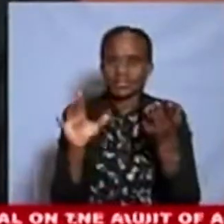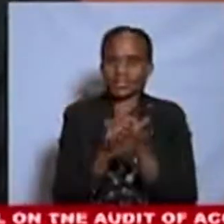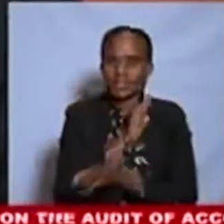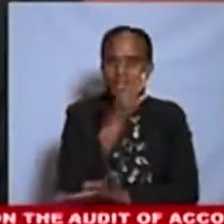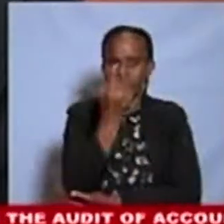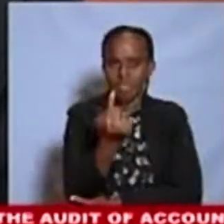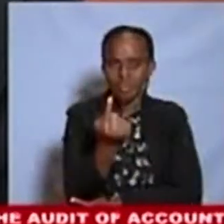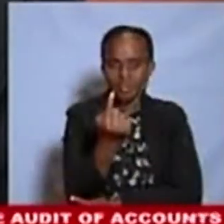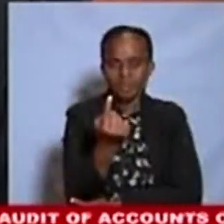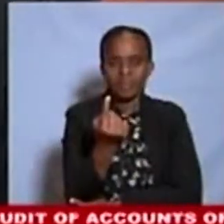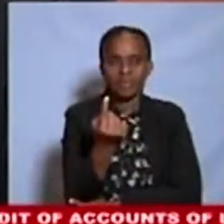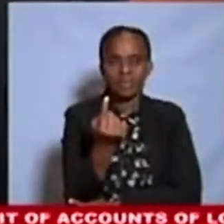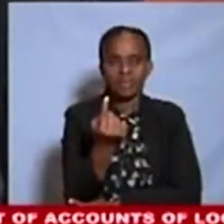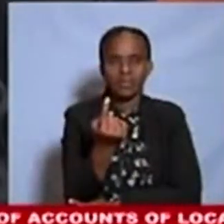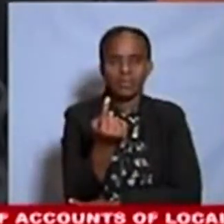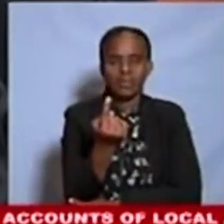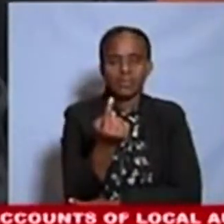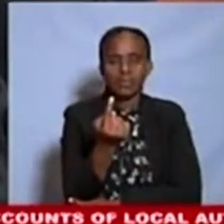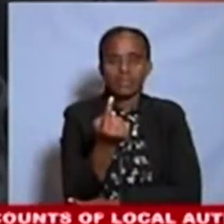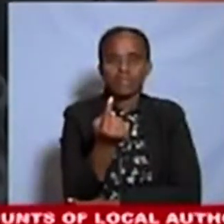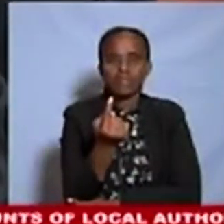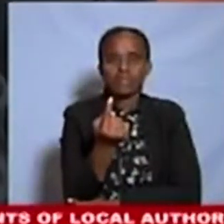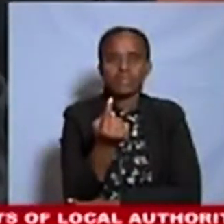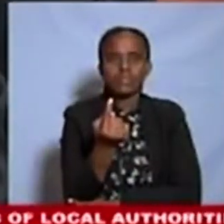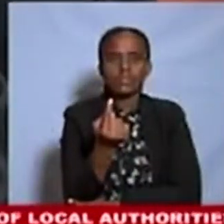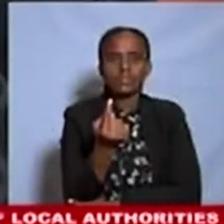1, locally generated